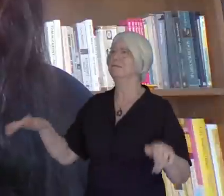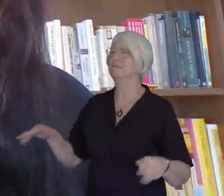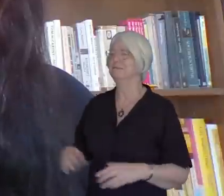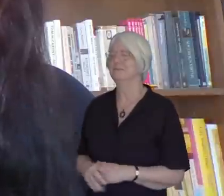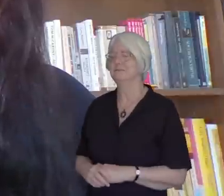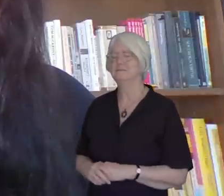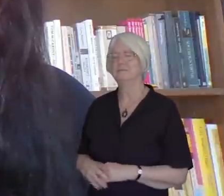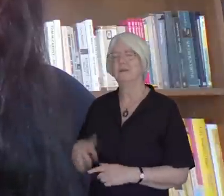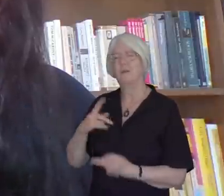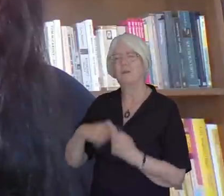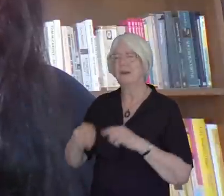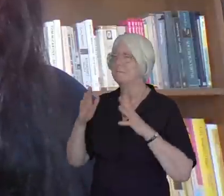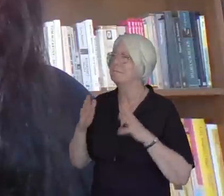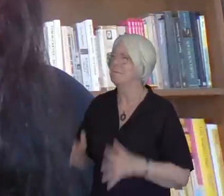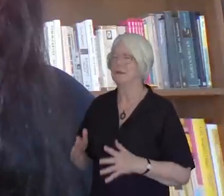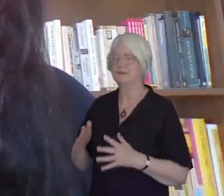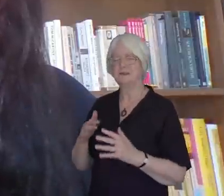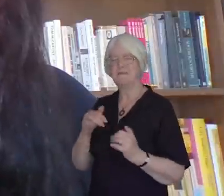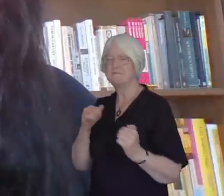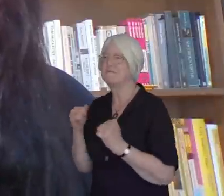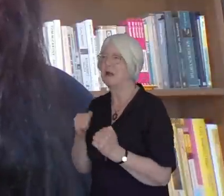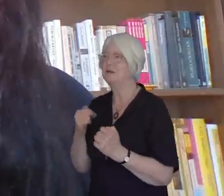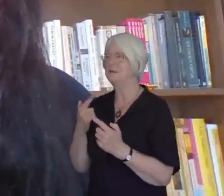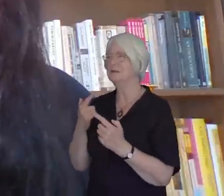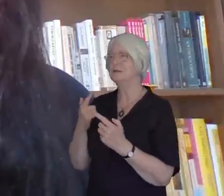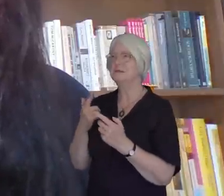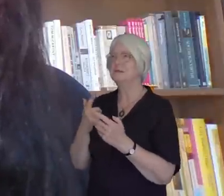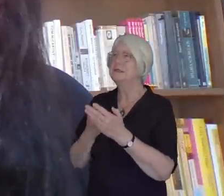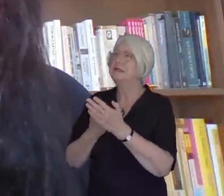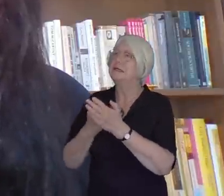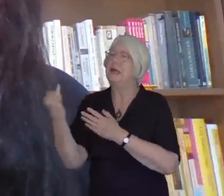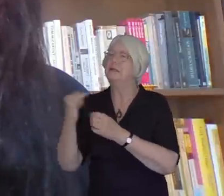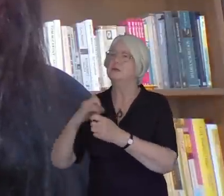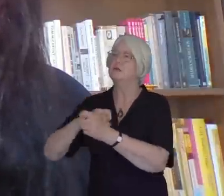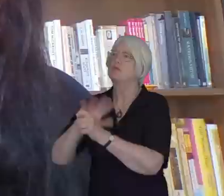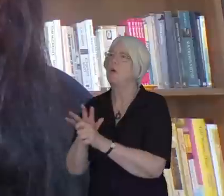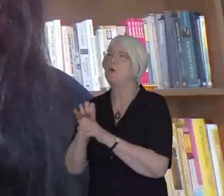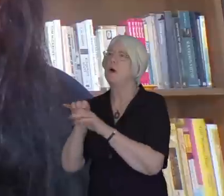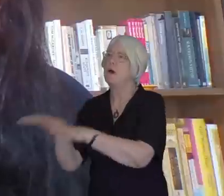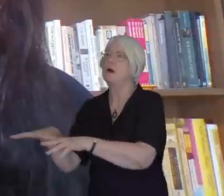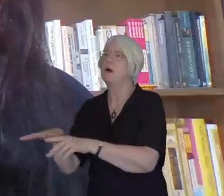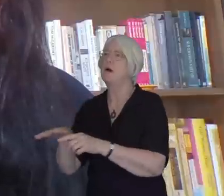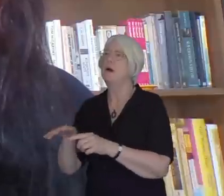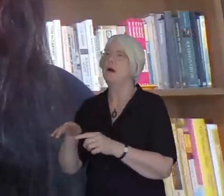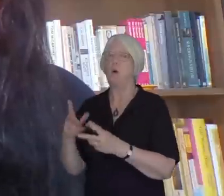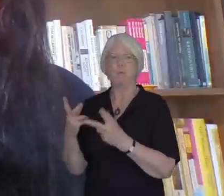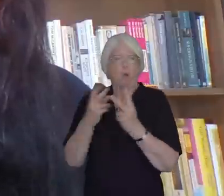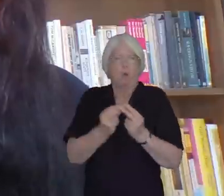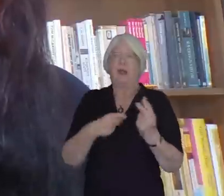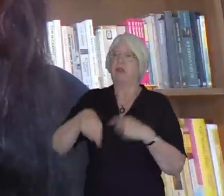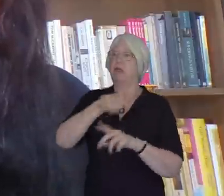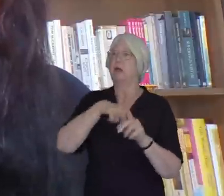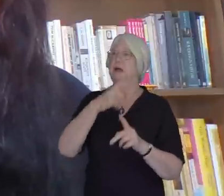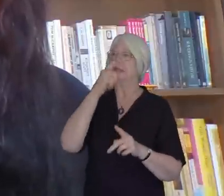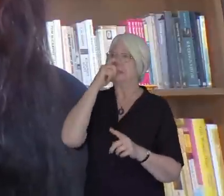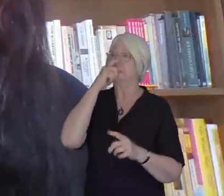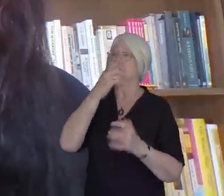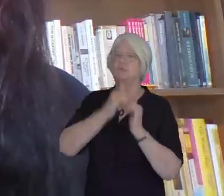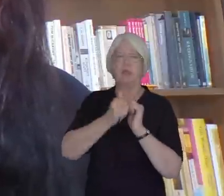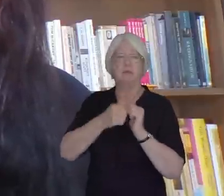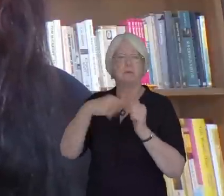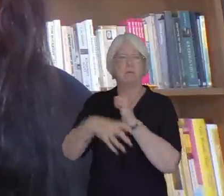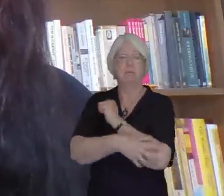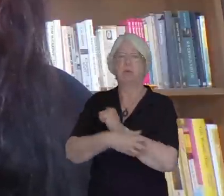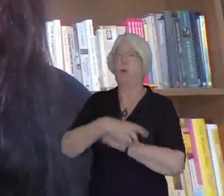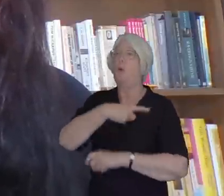Love compels us to fight against coronavirus alongside our sisters and brothers living in poverty. Love compels us, like the